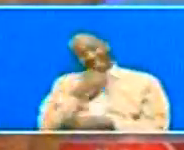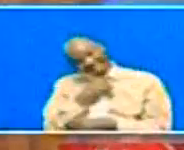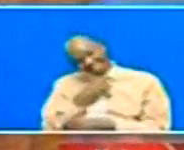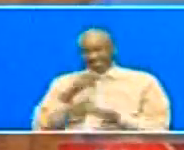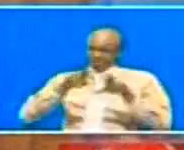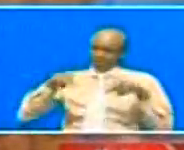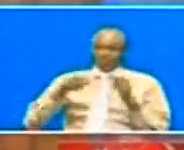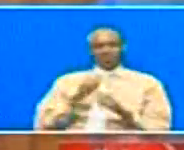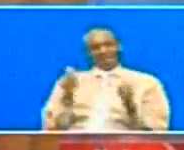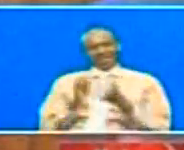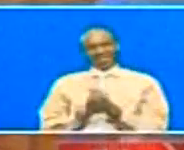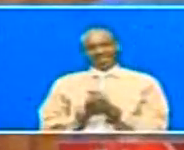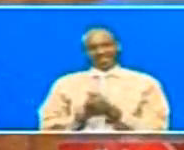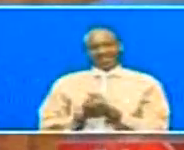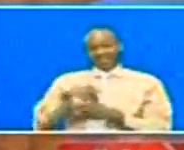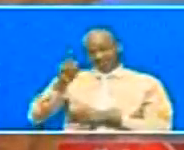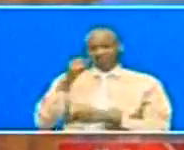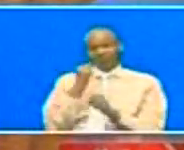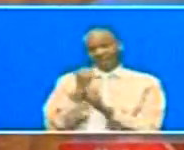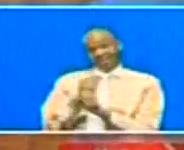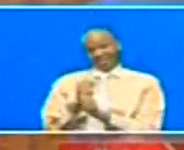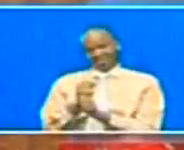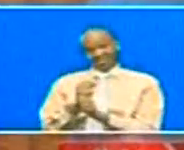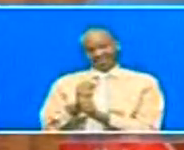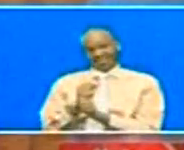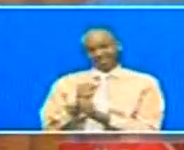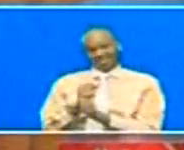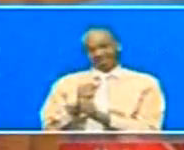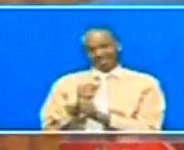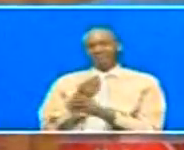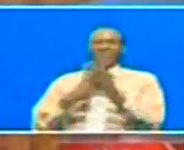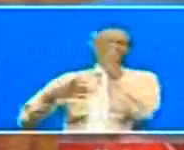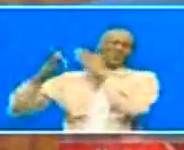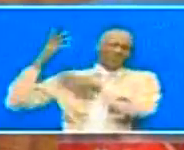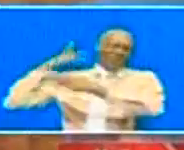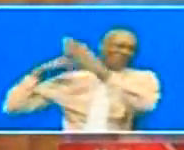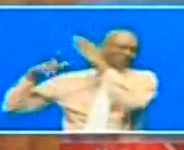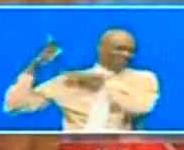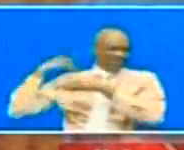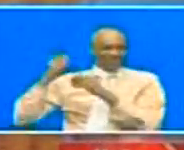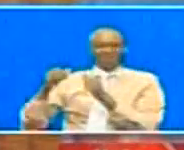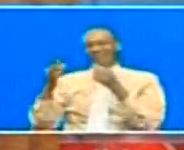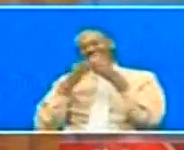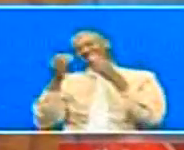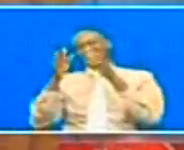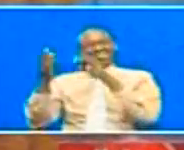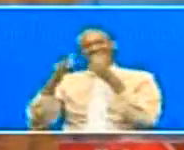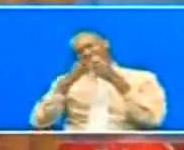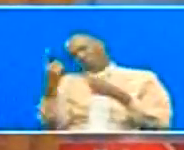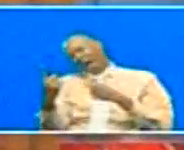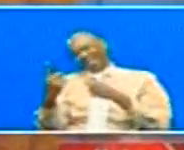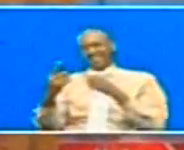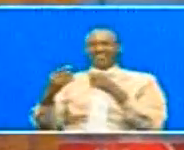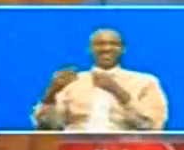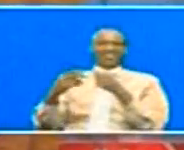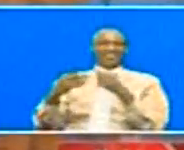room. Because they work. Yes, yes. Okay? Yeah. That was way back in 80, 81.